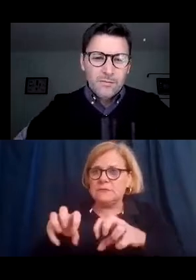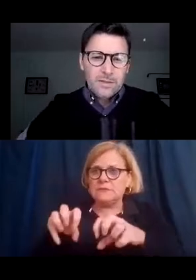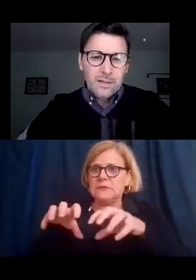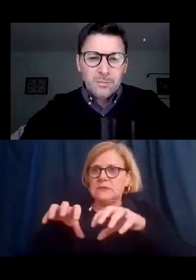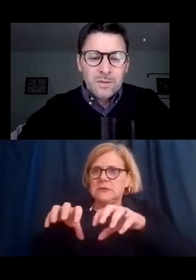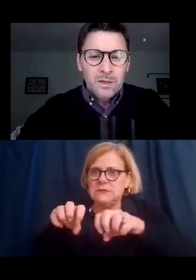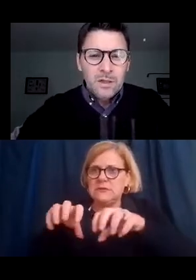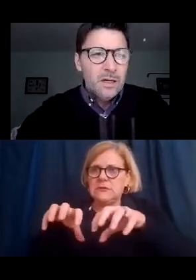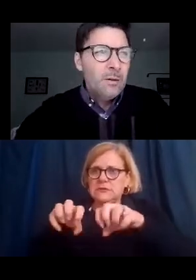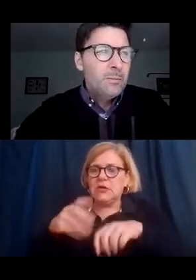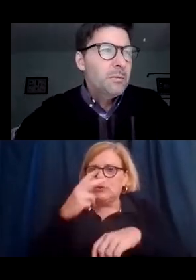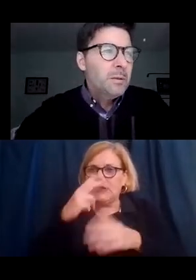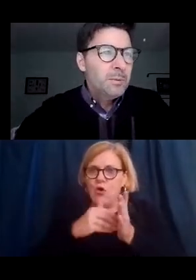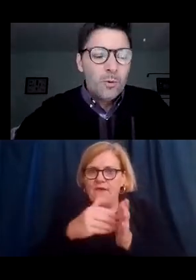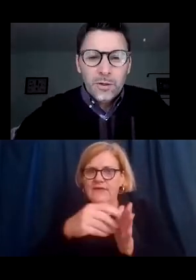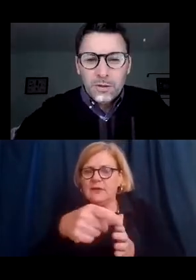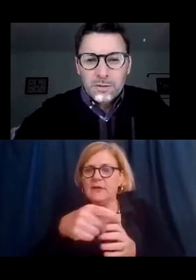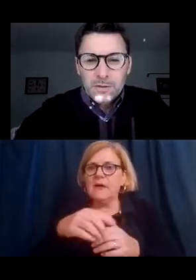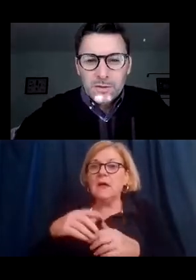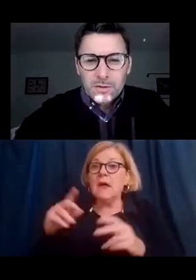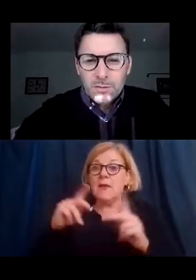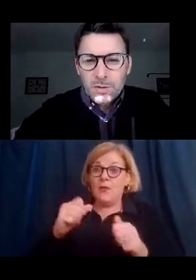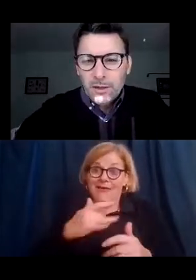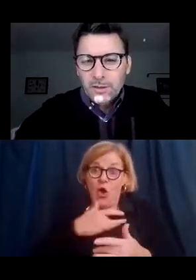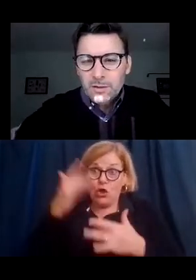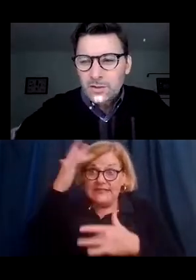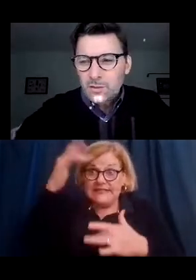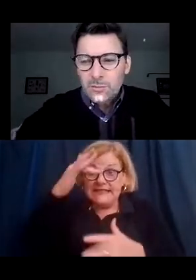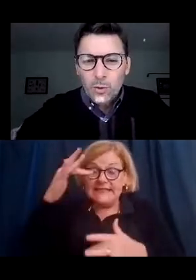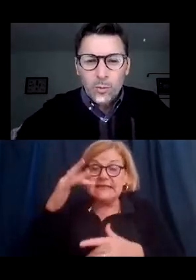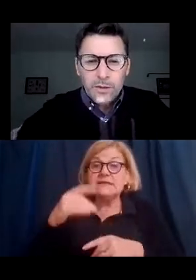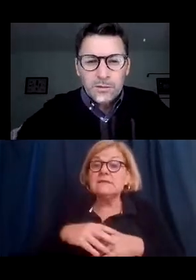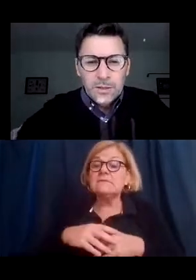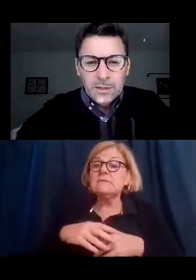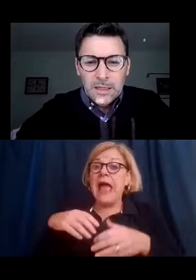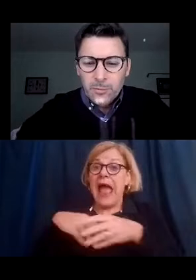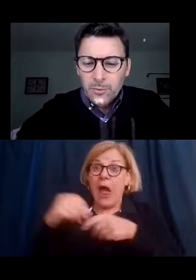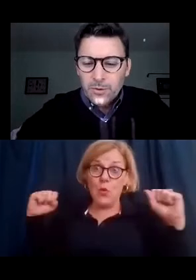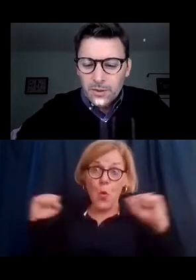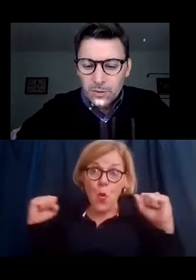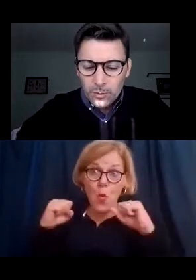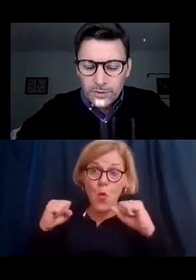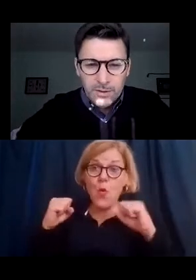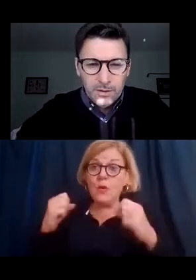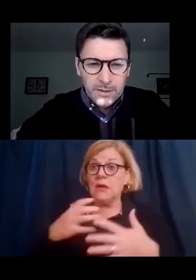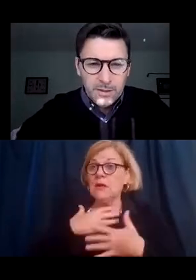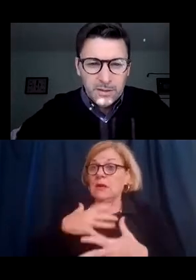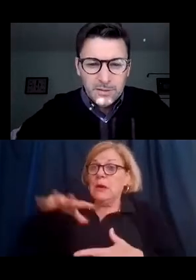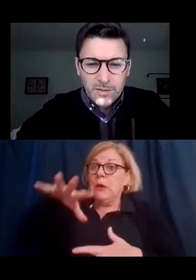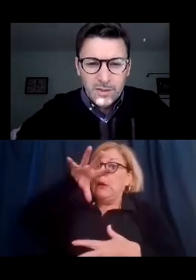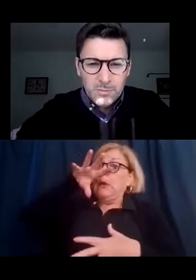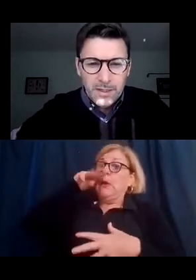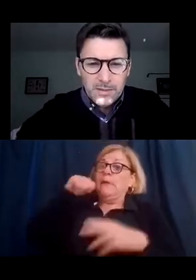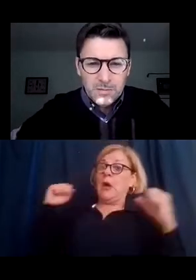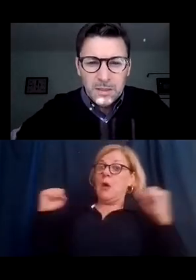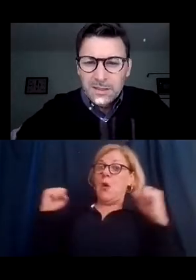this oftentimes in people with heart disease who are out in extreme cold weather. They're breathing in cold air, and that can lead